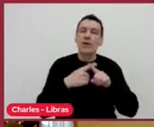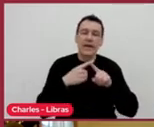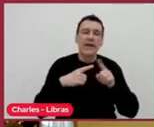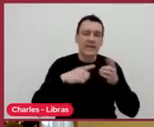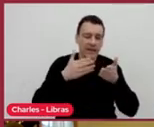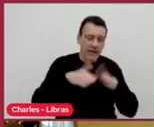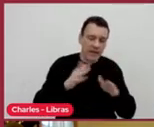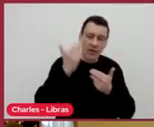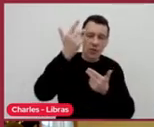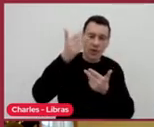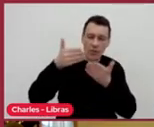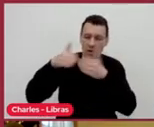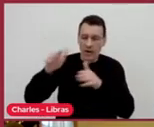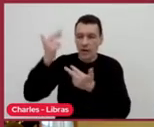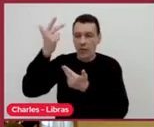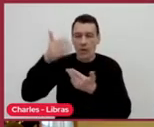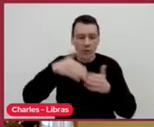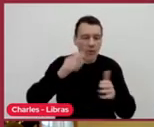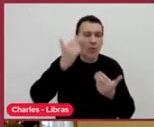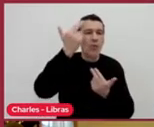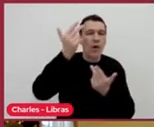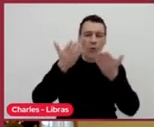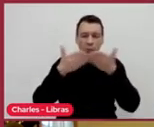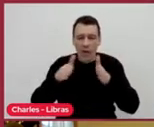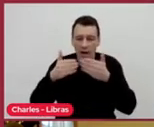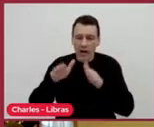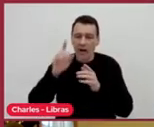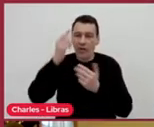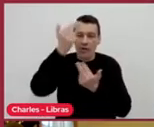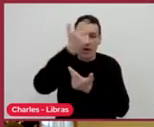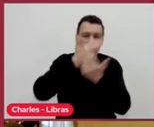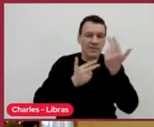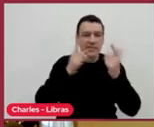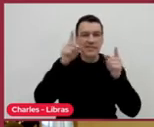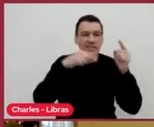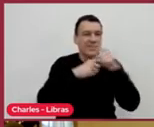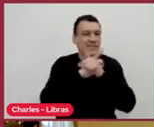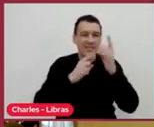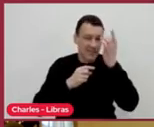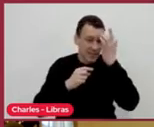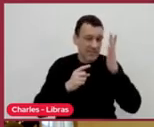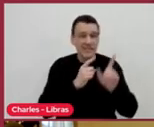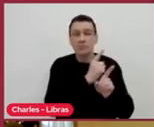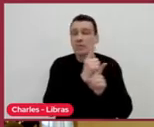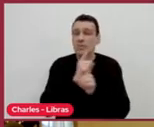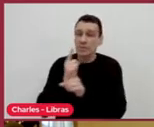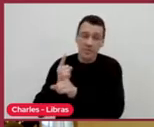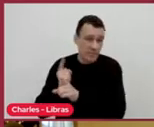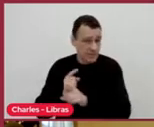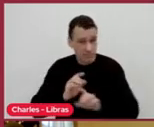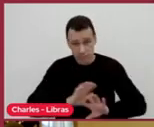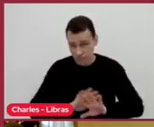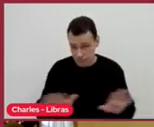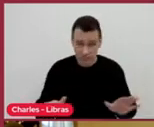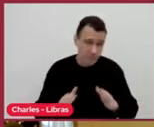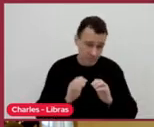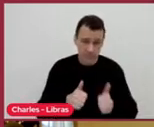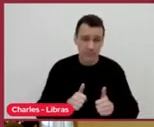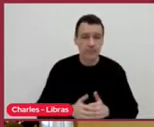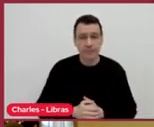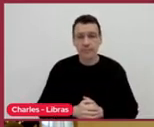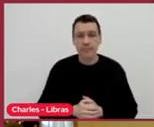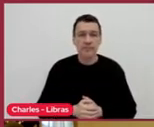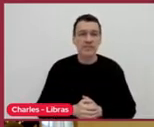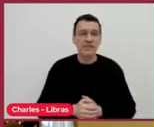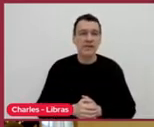1. And it will call the next resolver again. So D1, D3. These ones are easy.